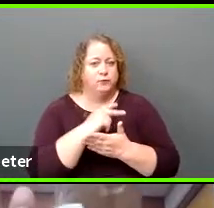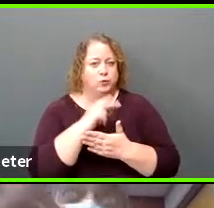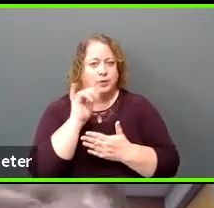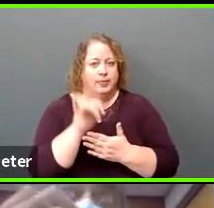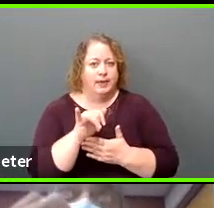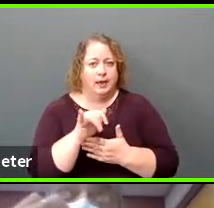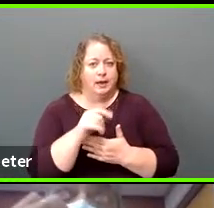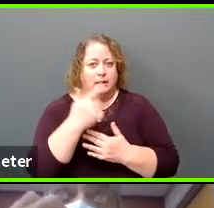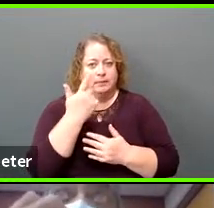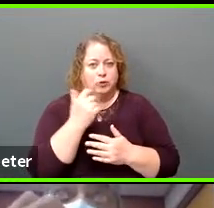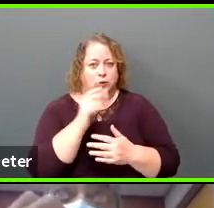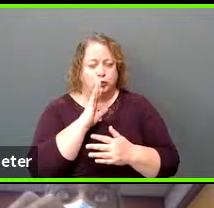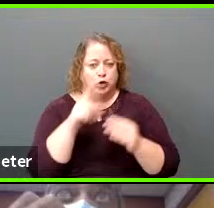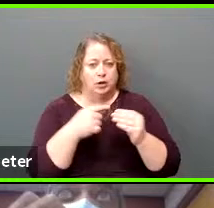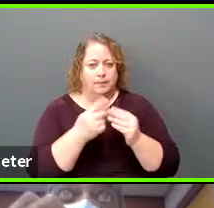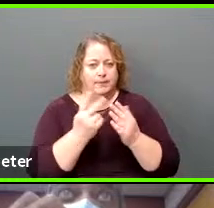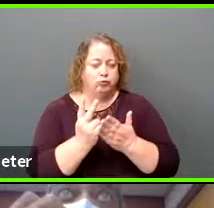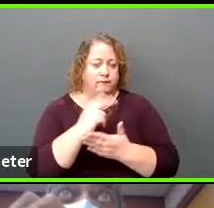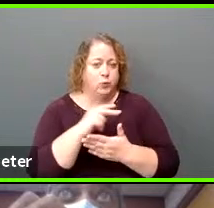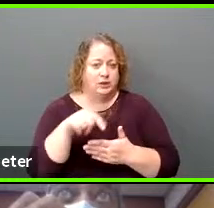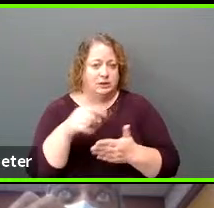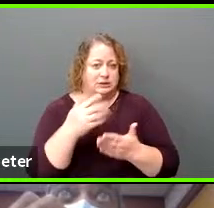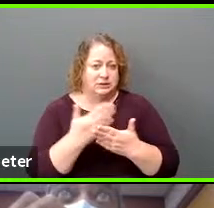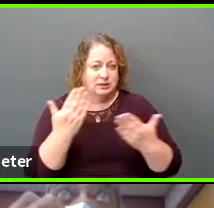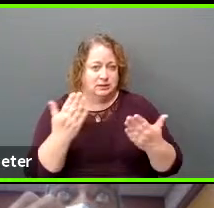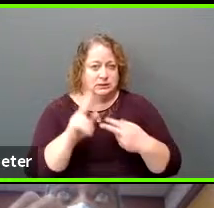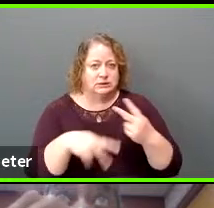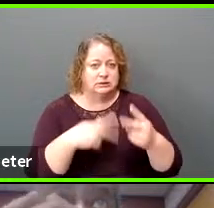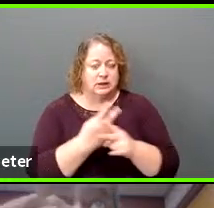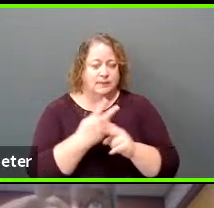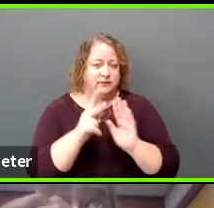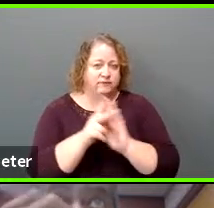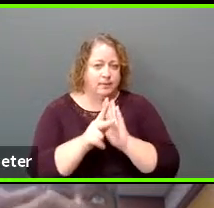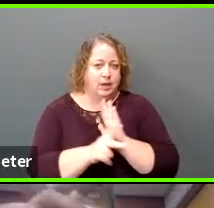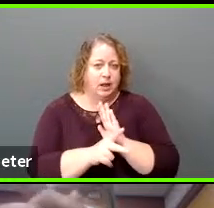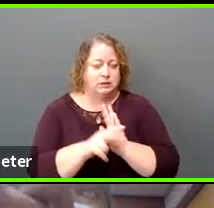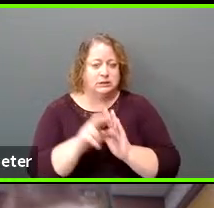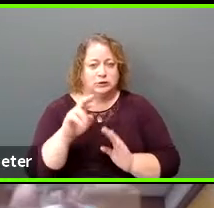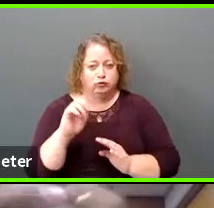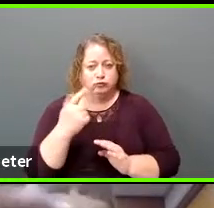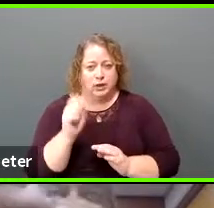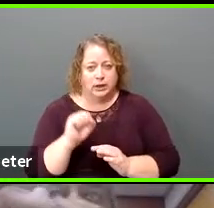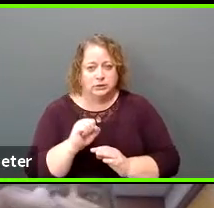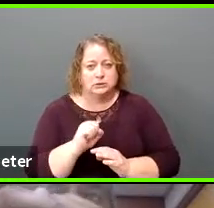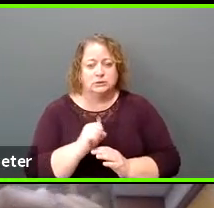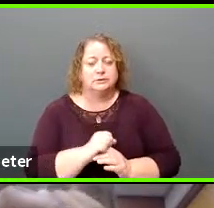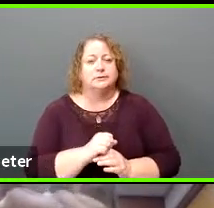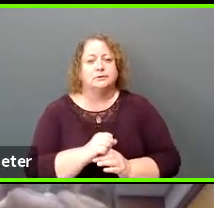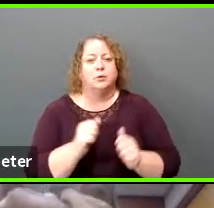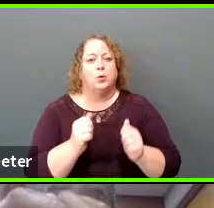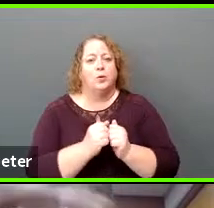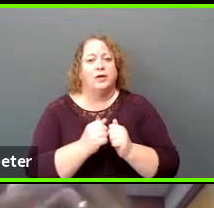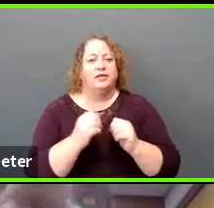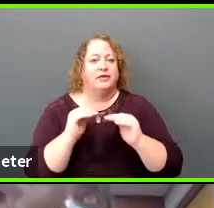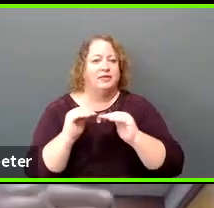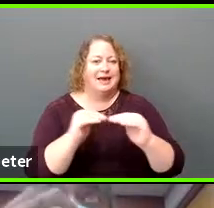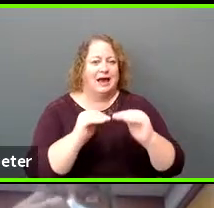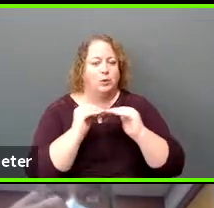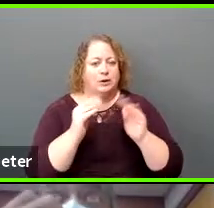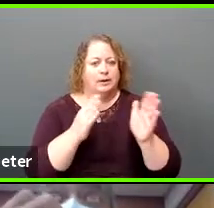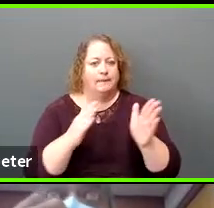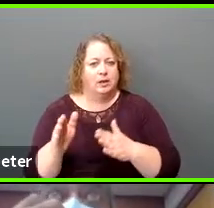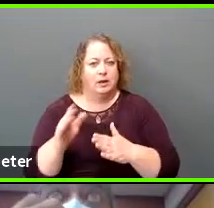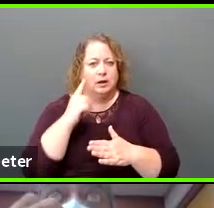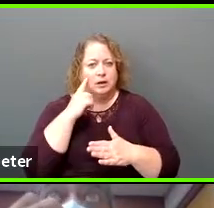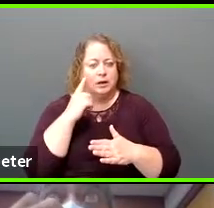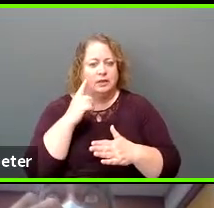those, since we're talking about reviewing these things, these types of policies and regs with the equity plan, then I would